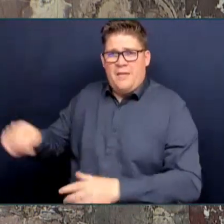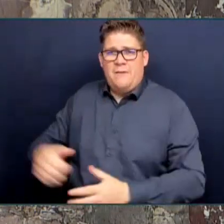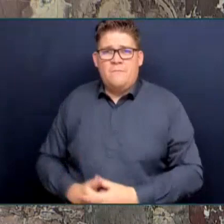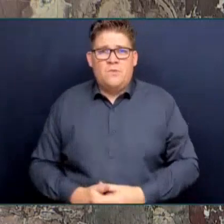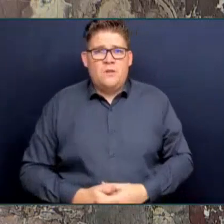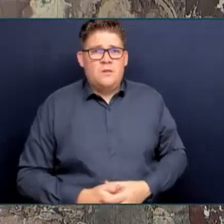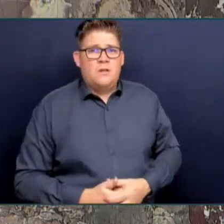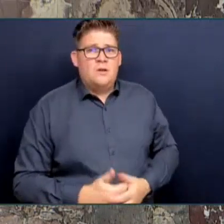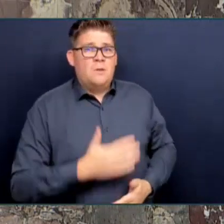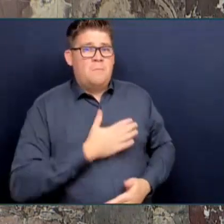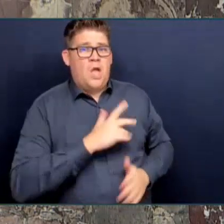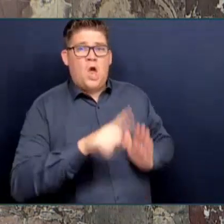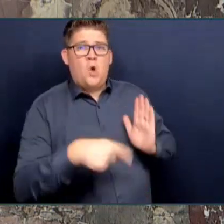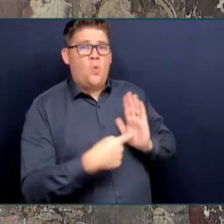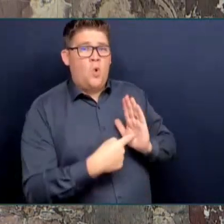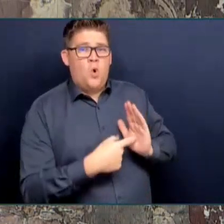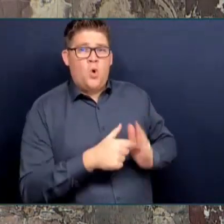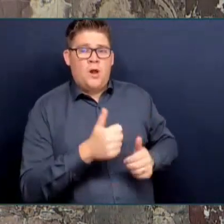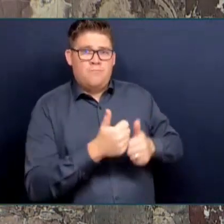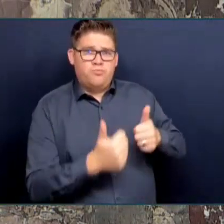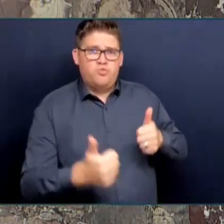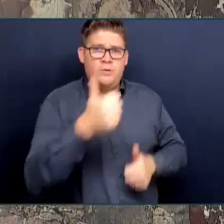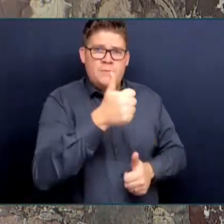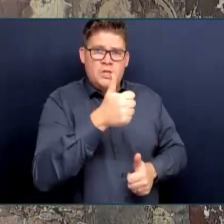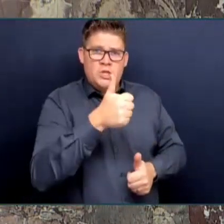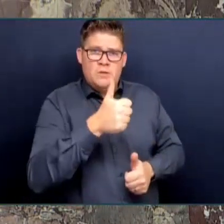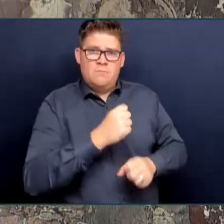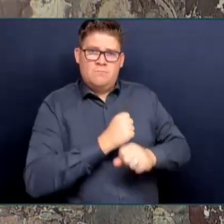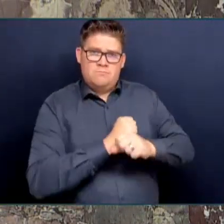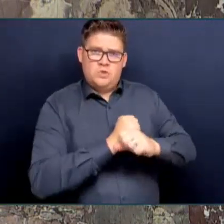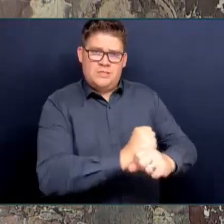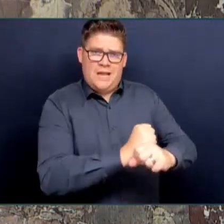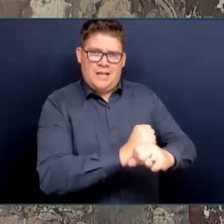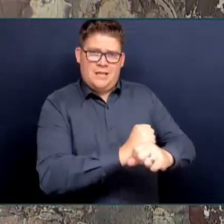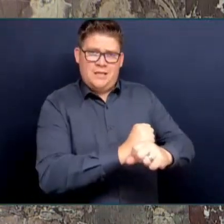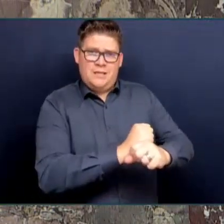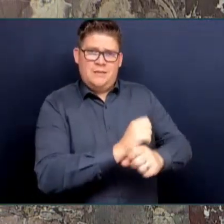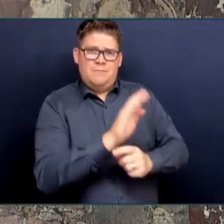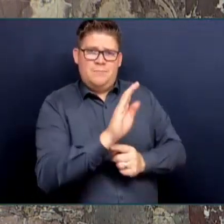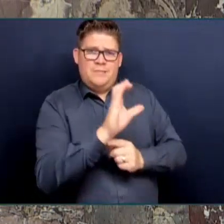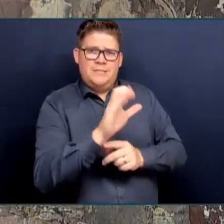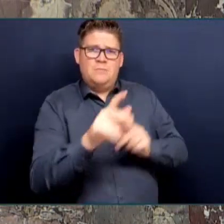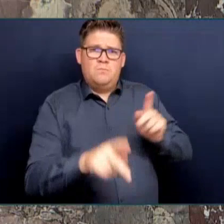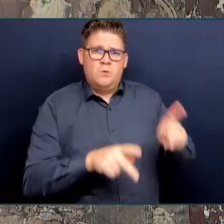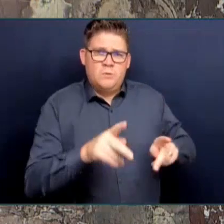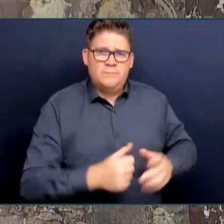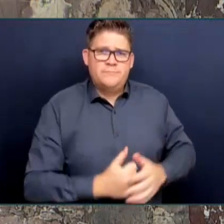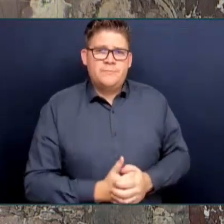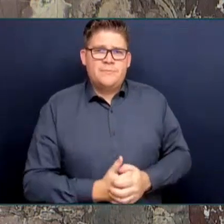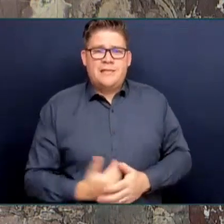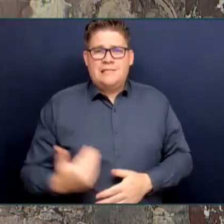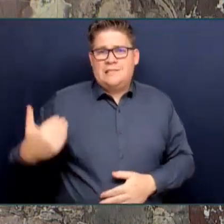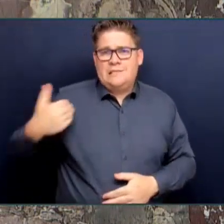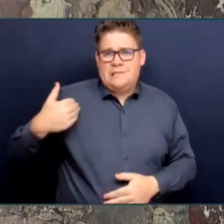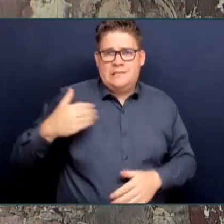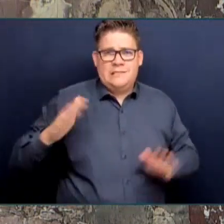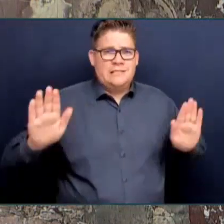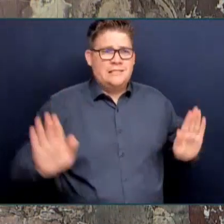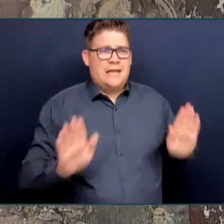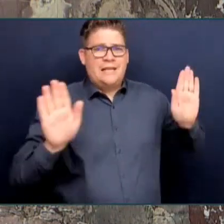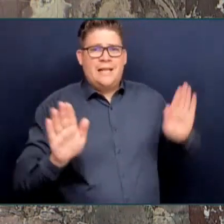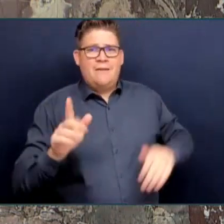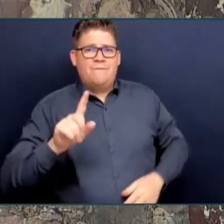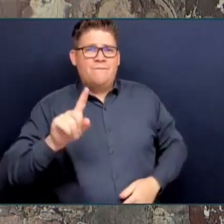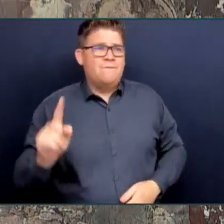why the first announcement on the Sunday, I laid out a comprehensive plan with the support of police,